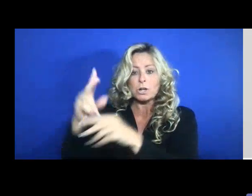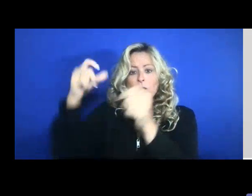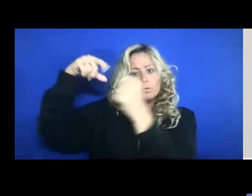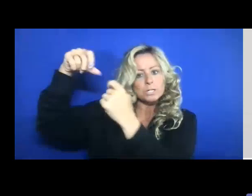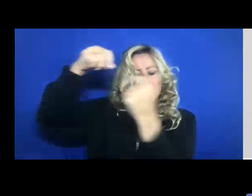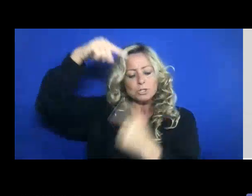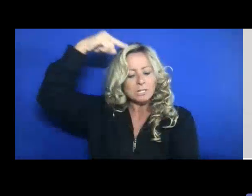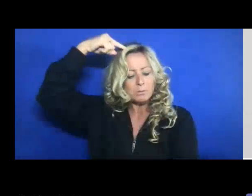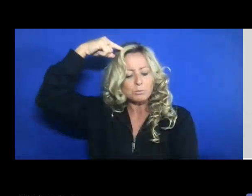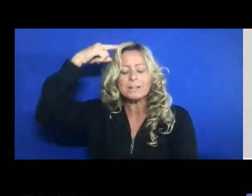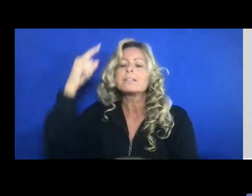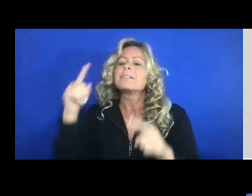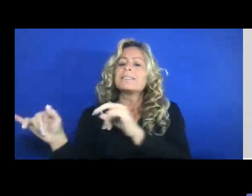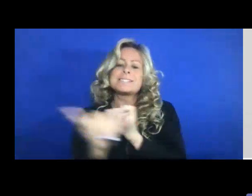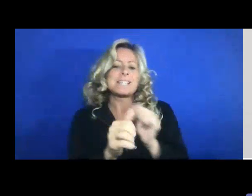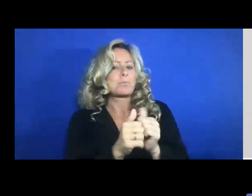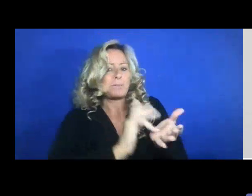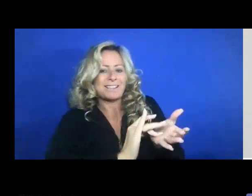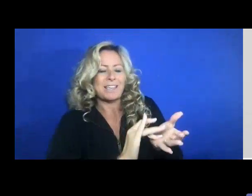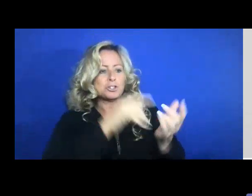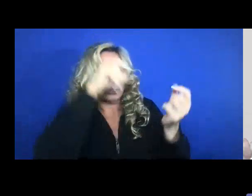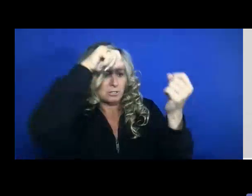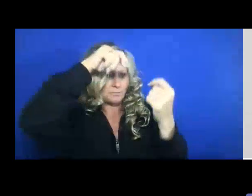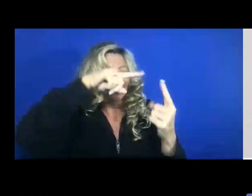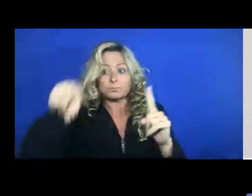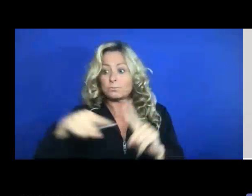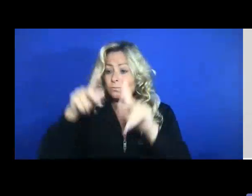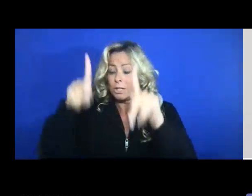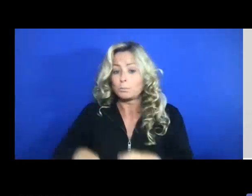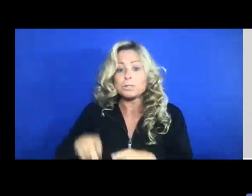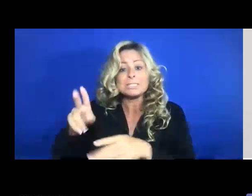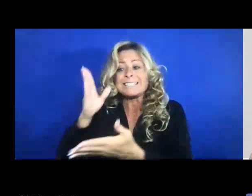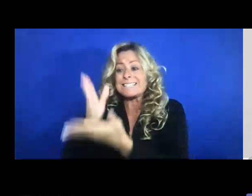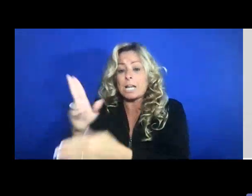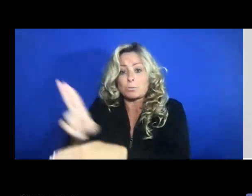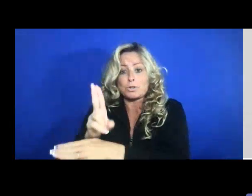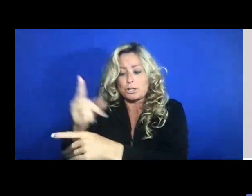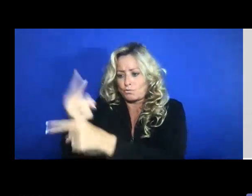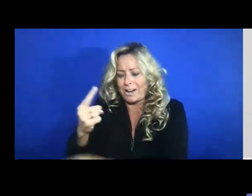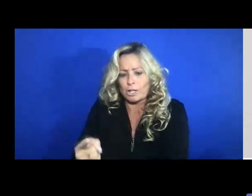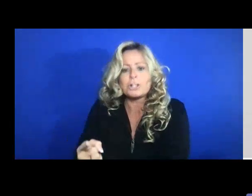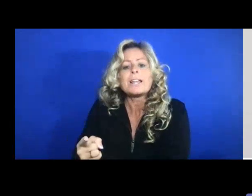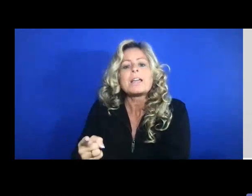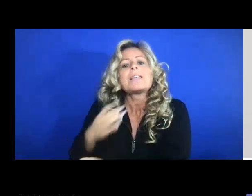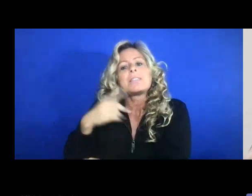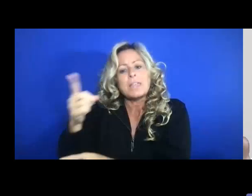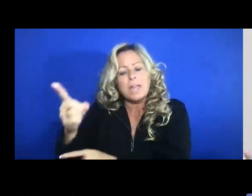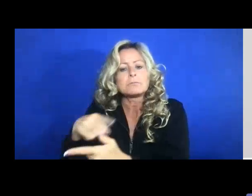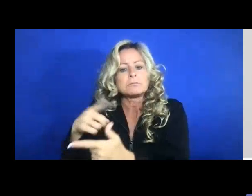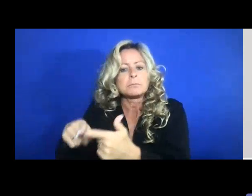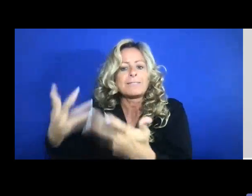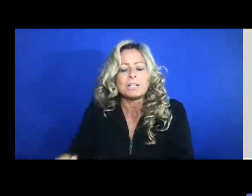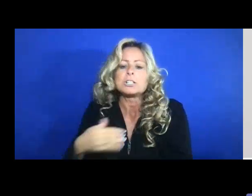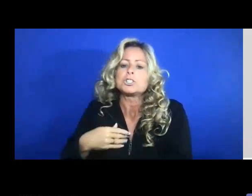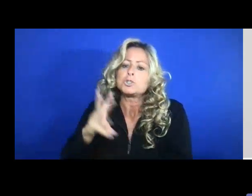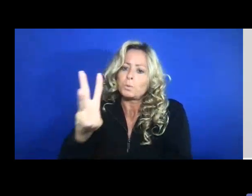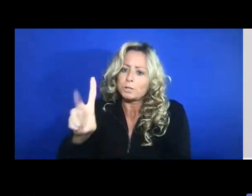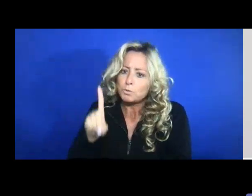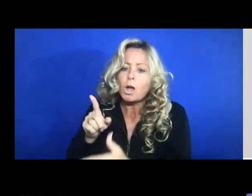withdrawal symptoms that they have when they stop using. So when somebody is using regularly, they're going to develop tolerance and withdrawal. When they stop